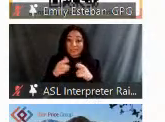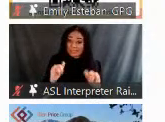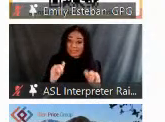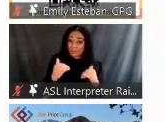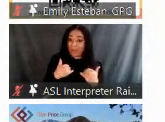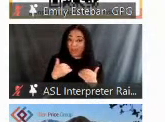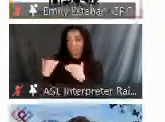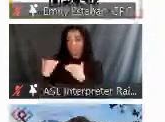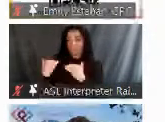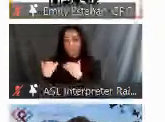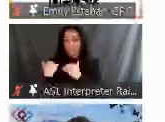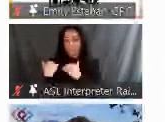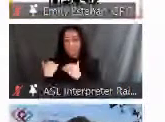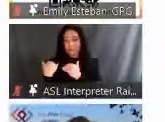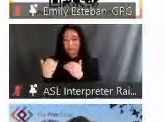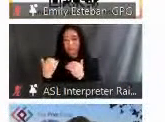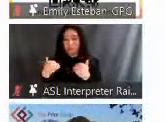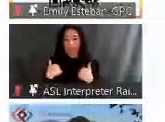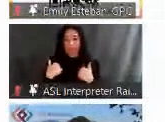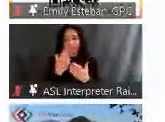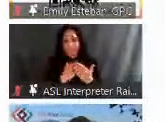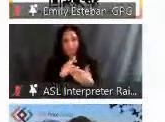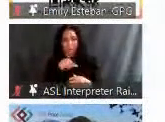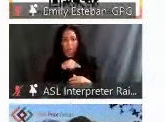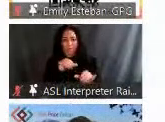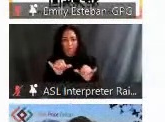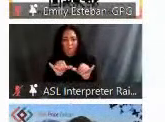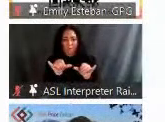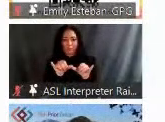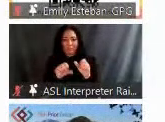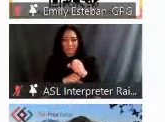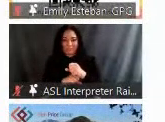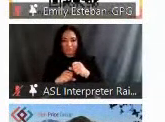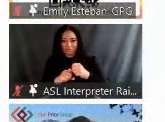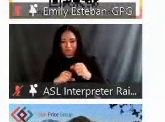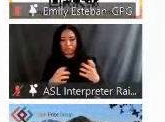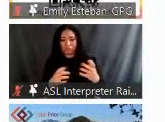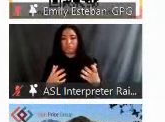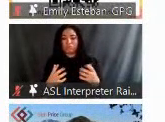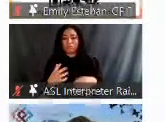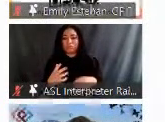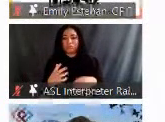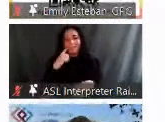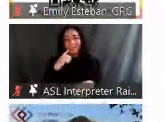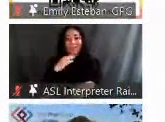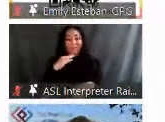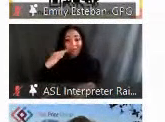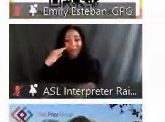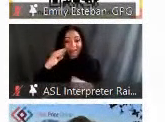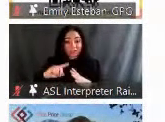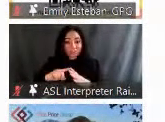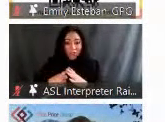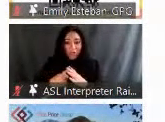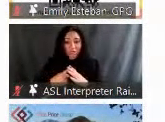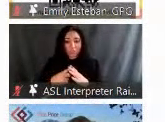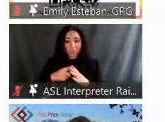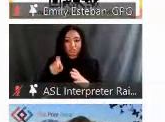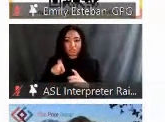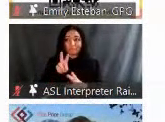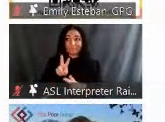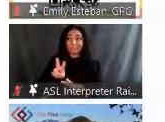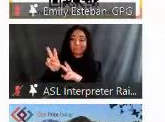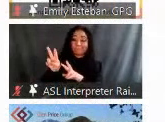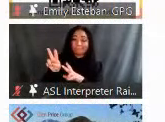measure of quality standards. But I think Head Start is definitely where we should all be marching